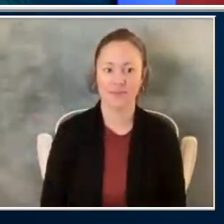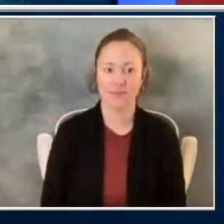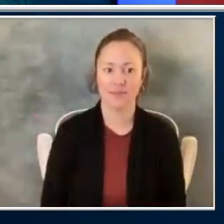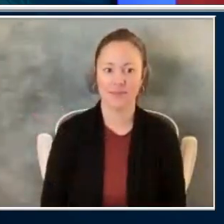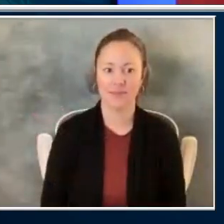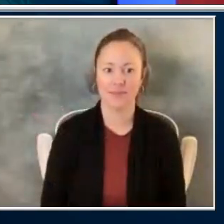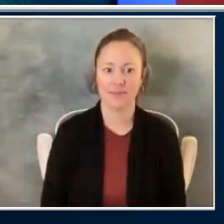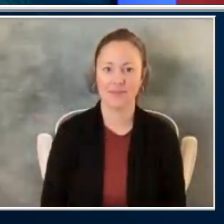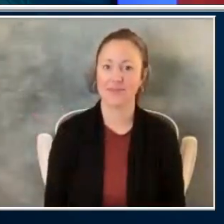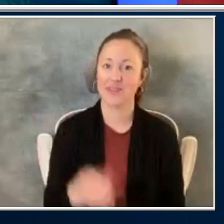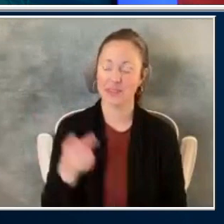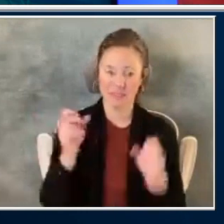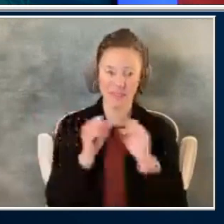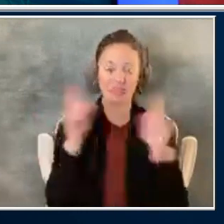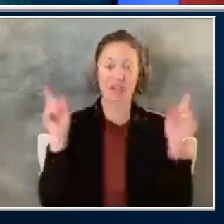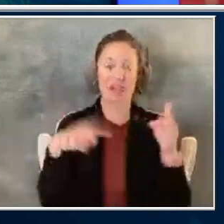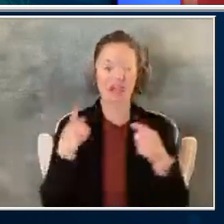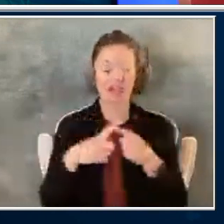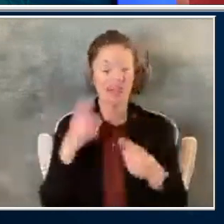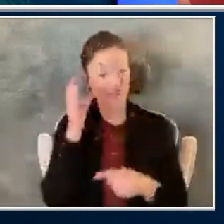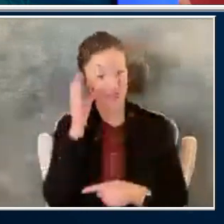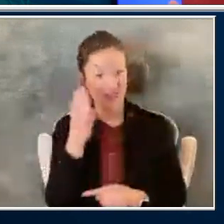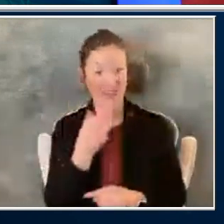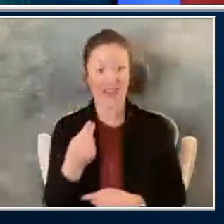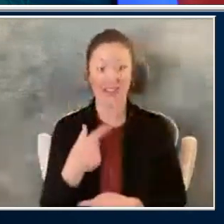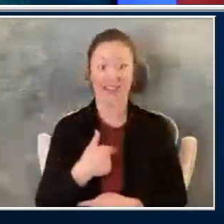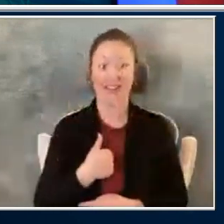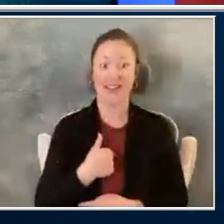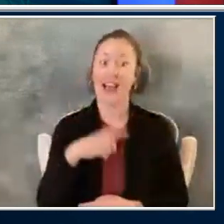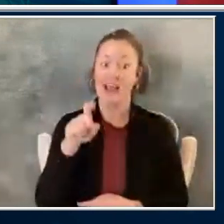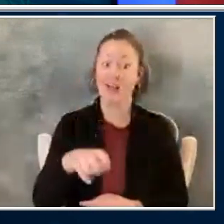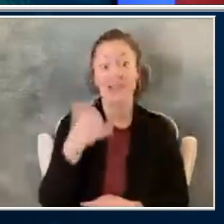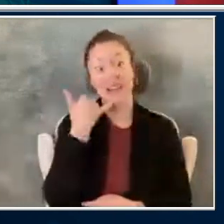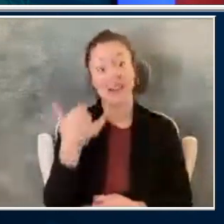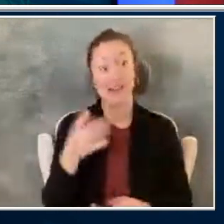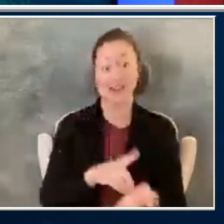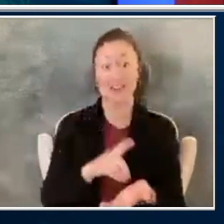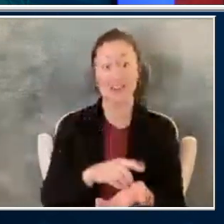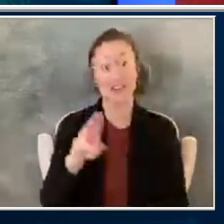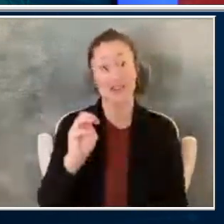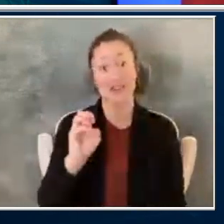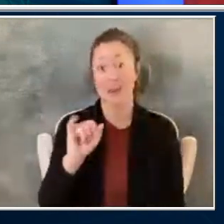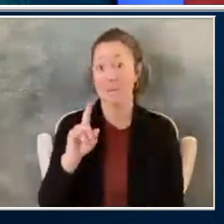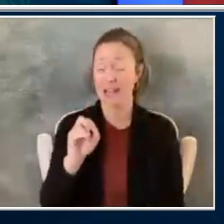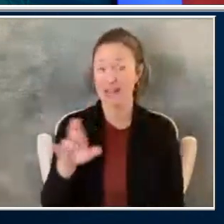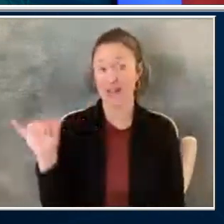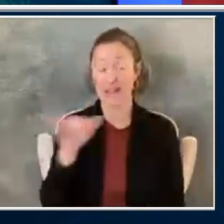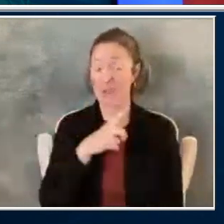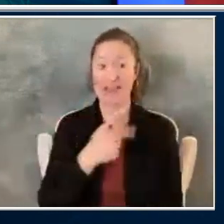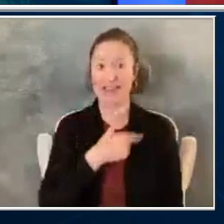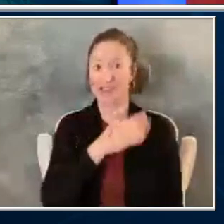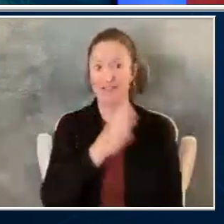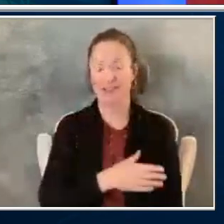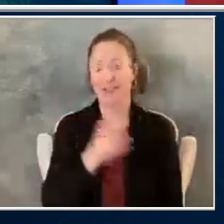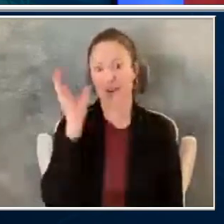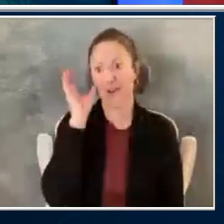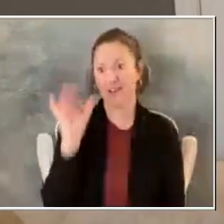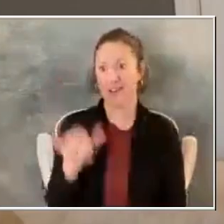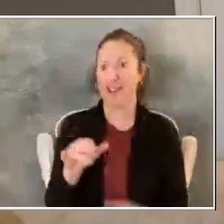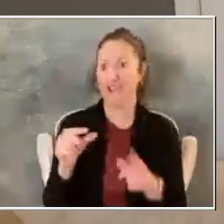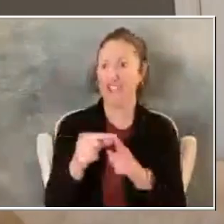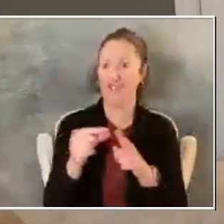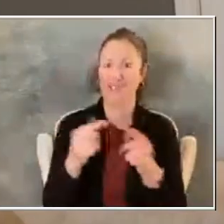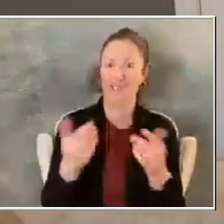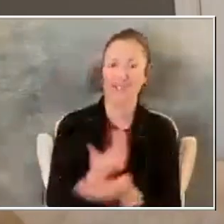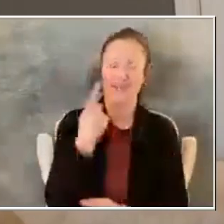Were you surprised when you heard that? And yeah, I would have had to call Dr. Meister too, because I had not heard that term yet, osteopenia.